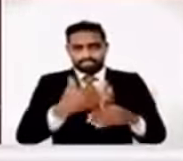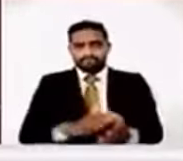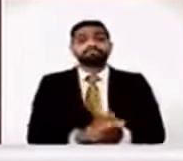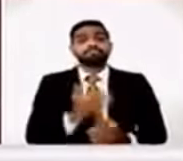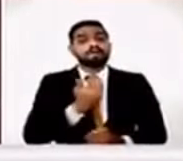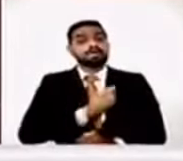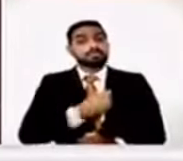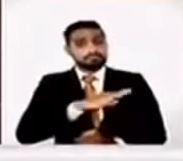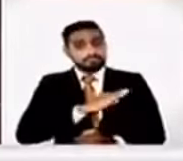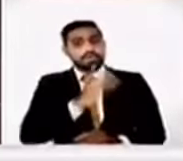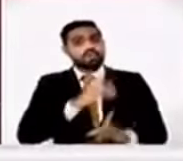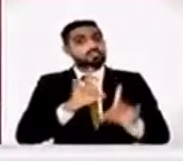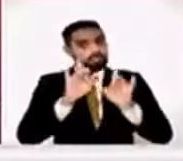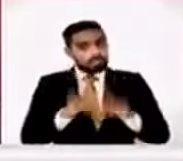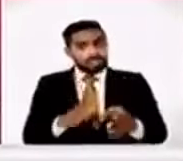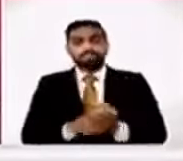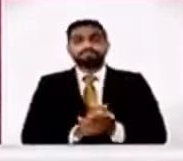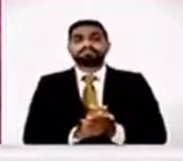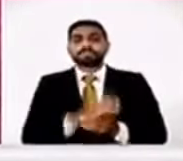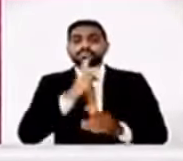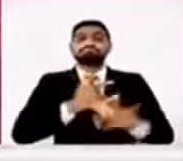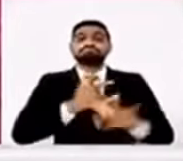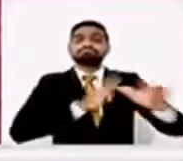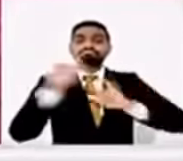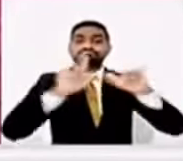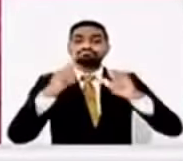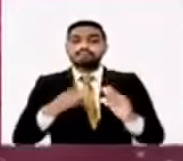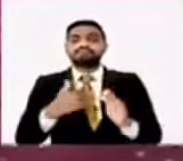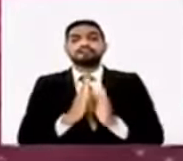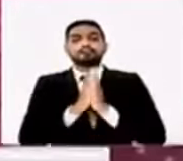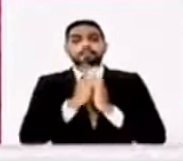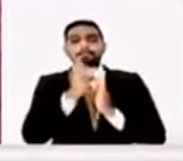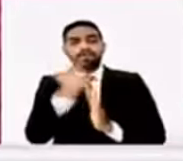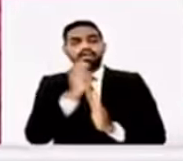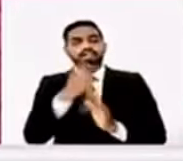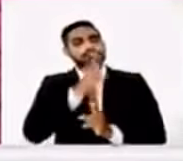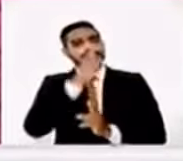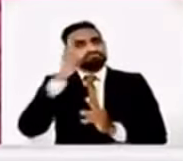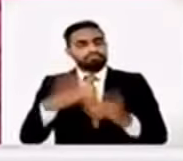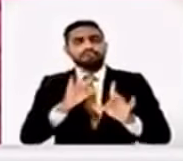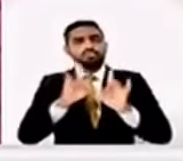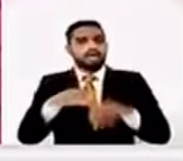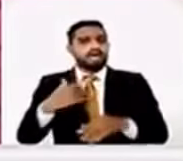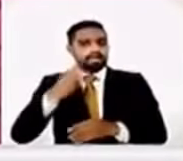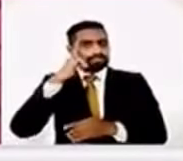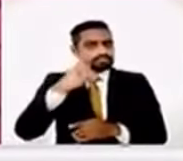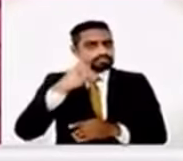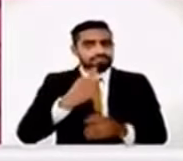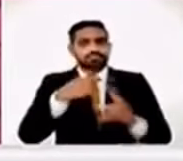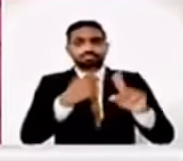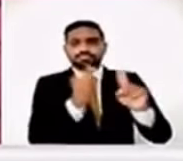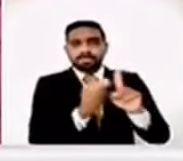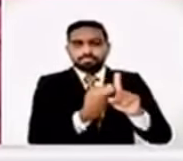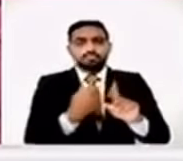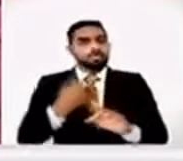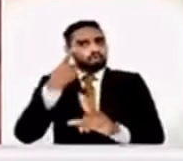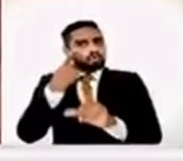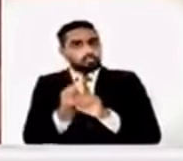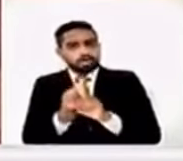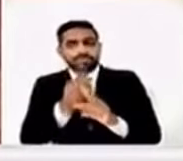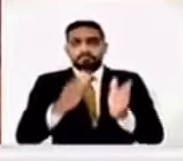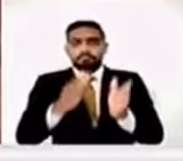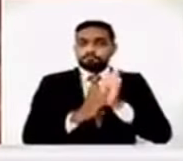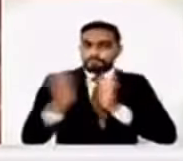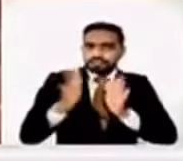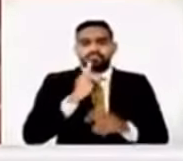dissemination overseas tours in countries such as China, Cambodia, Korea and Malaysia. In